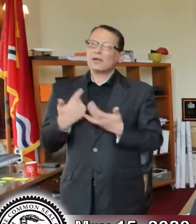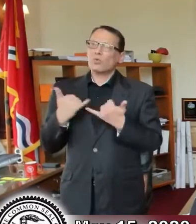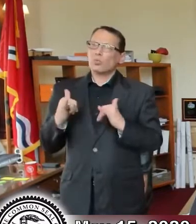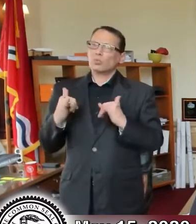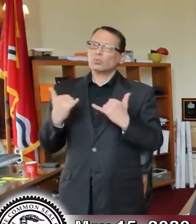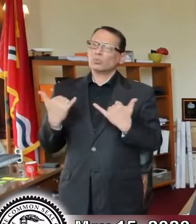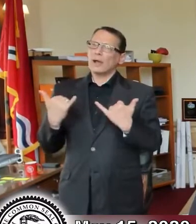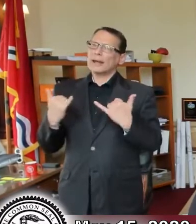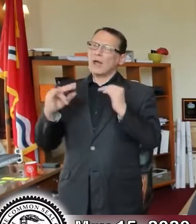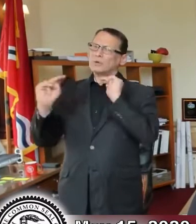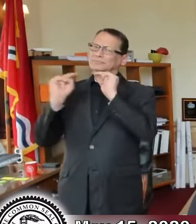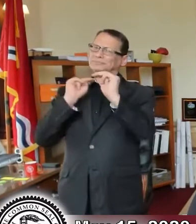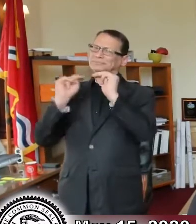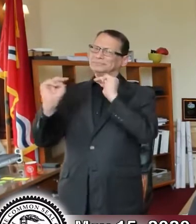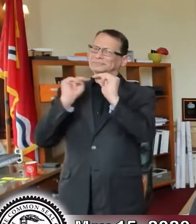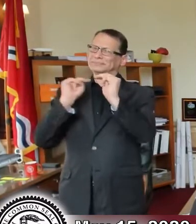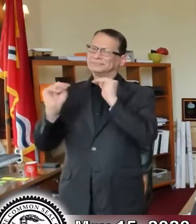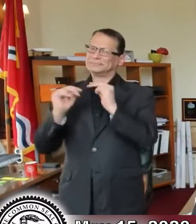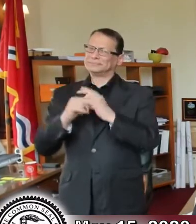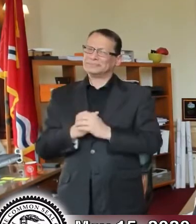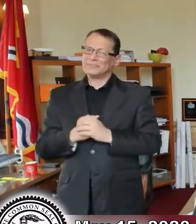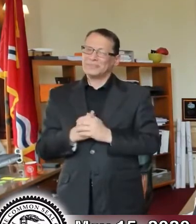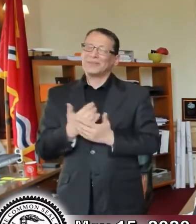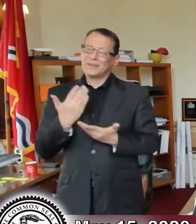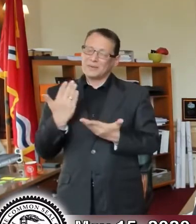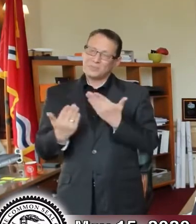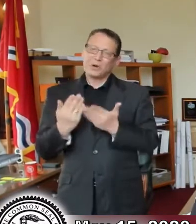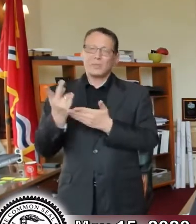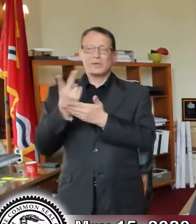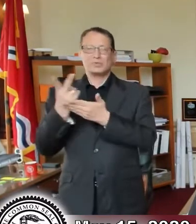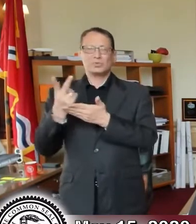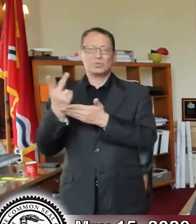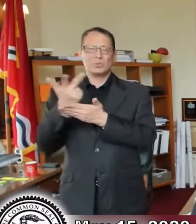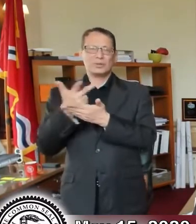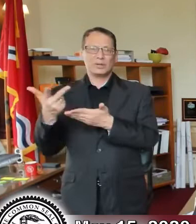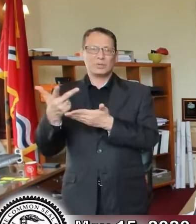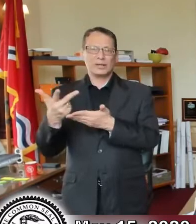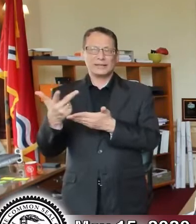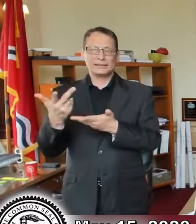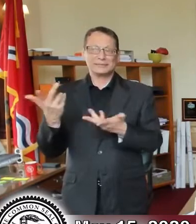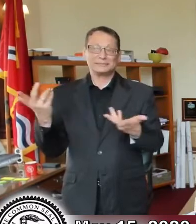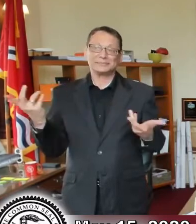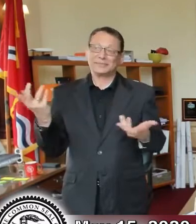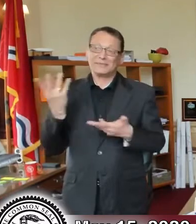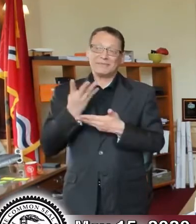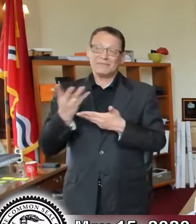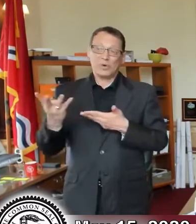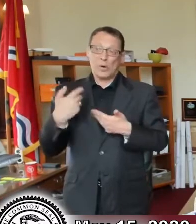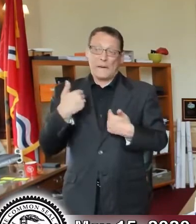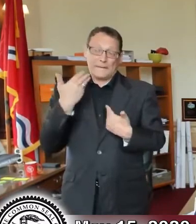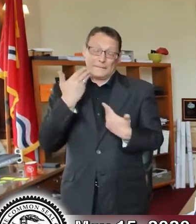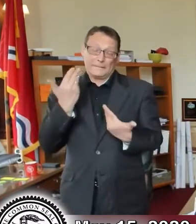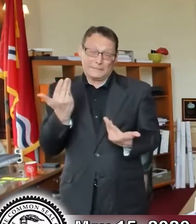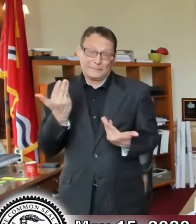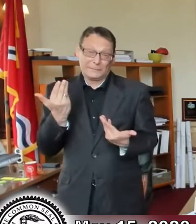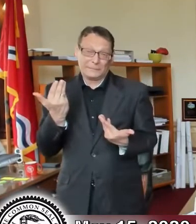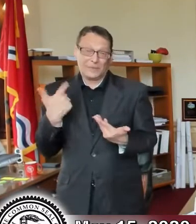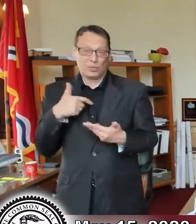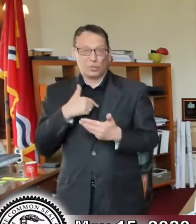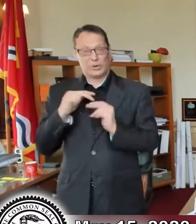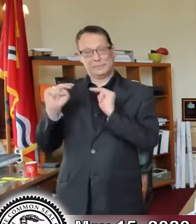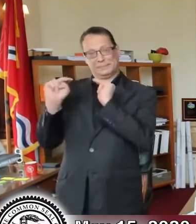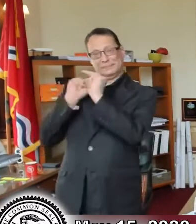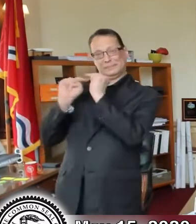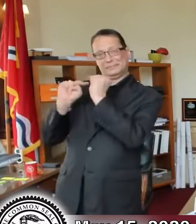and it's likely to be a couple more weeks, 2, 3, 4. I mean, that's kind of what we're working on